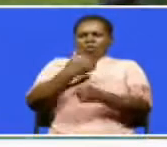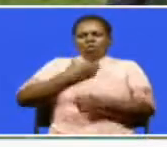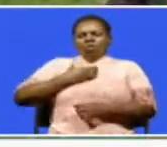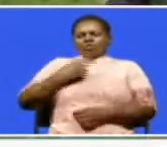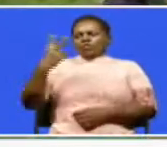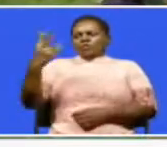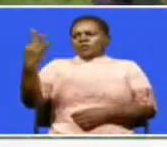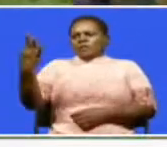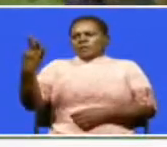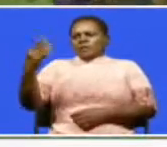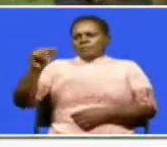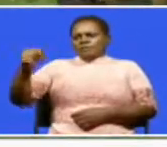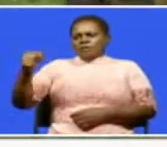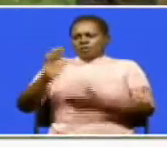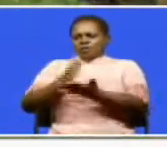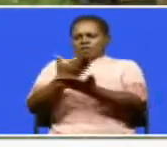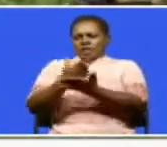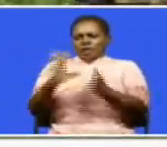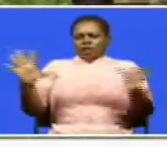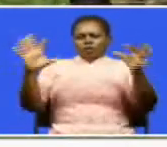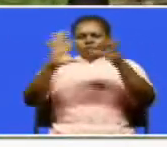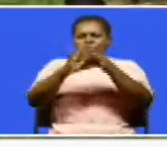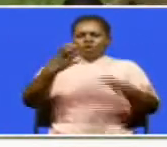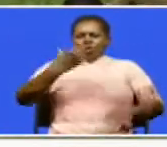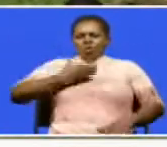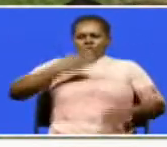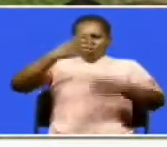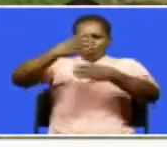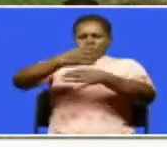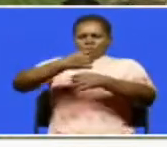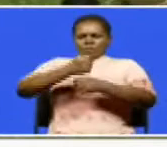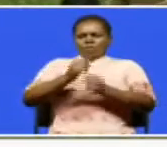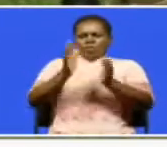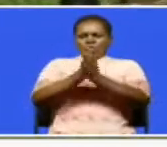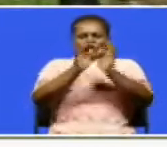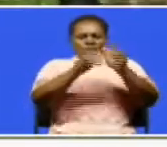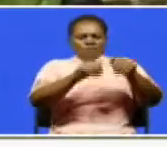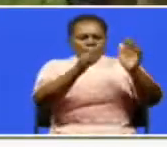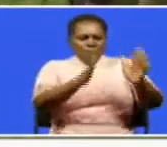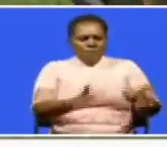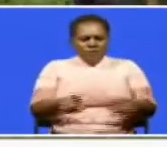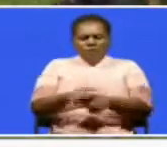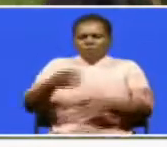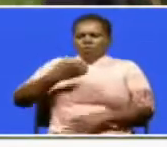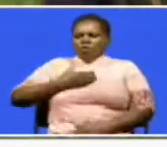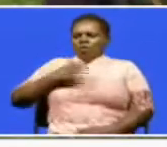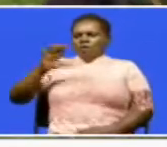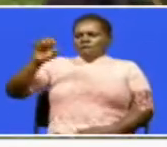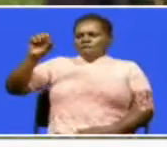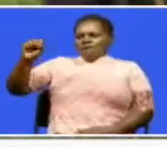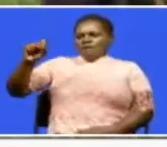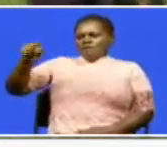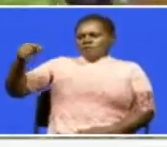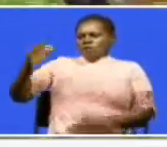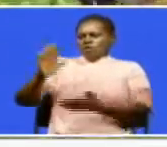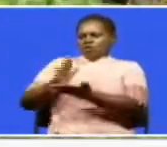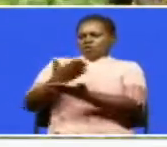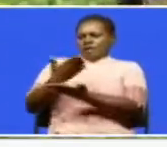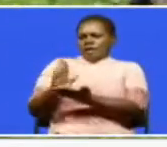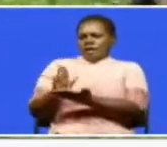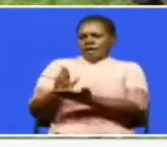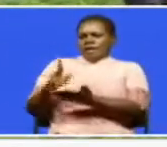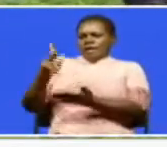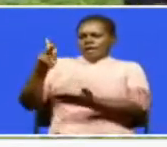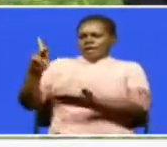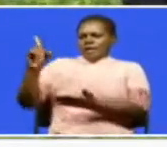million shares, and will now jointly and directly own the company with the farmers, who will also own 5 million shares. KTDA, in